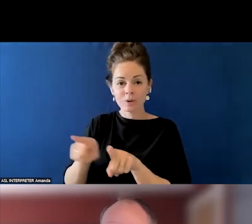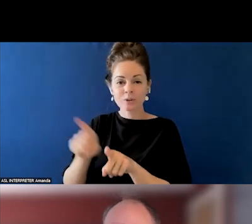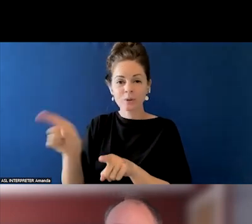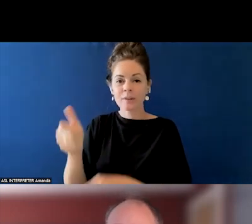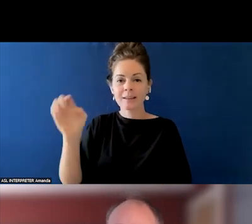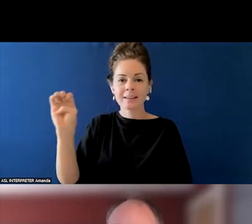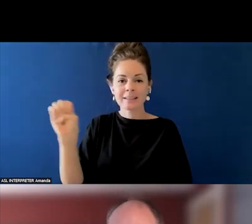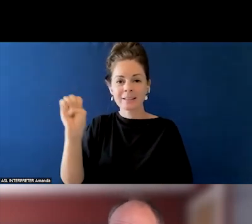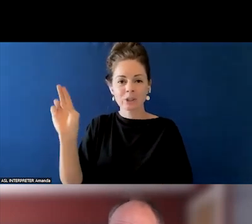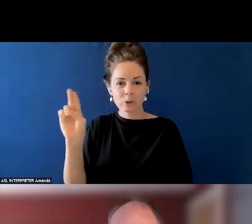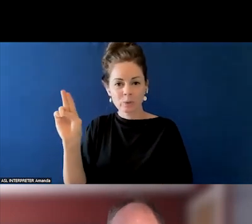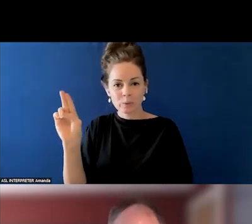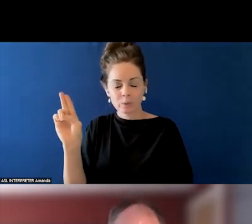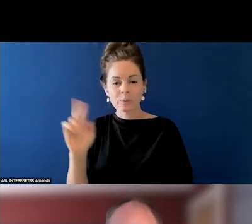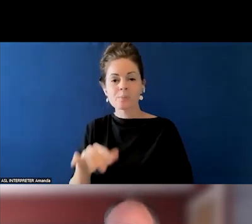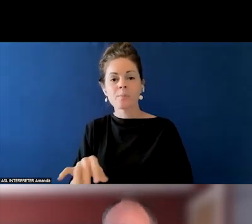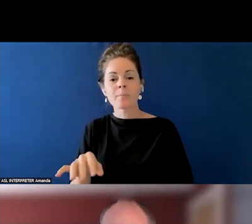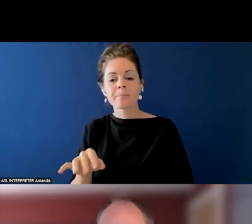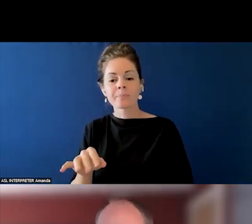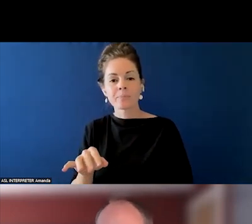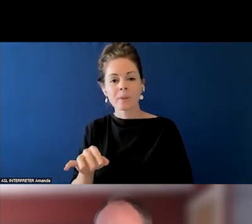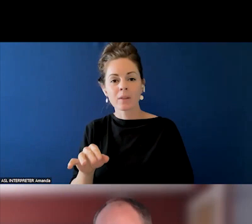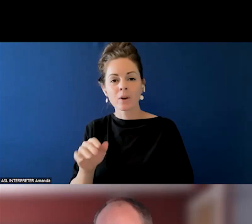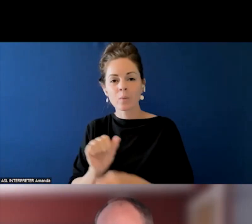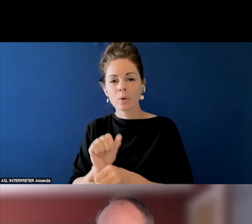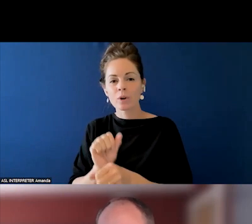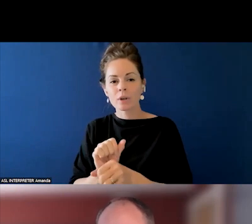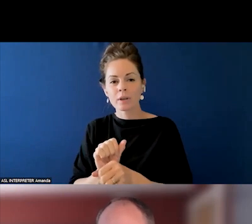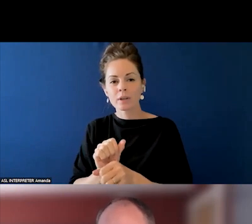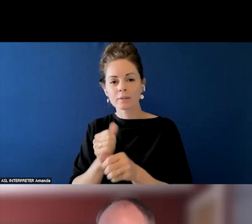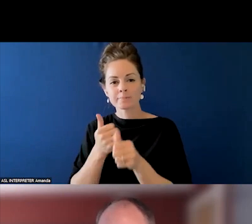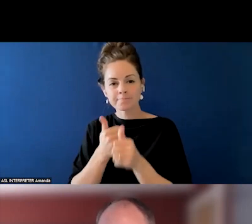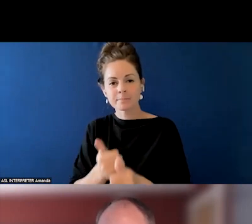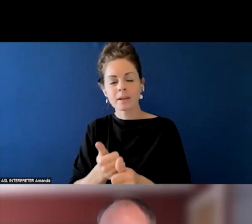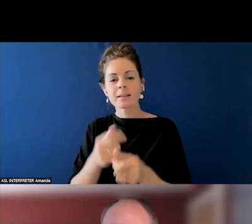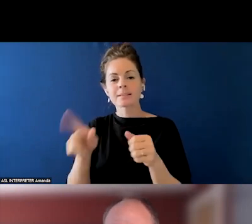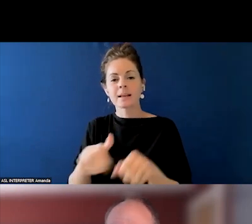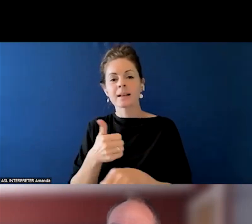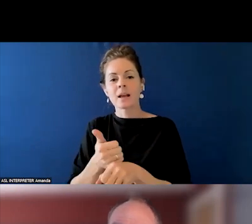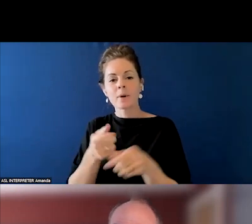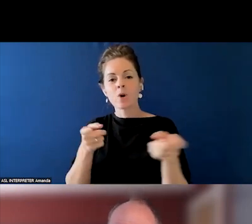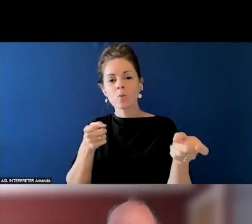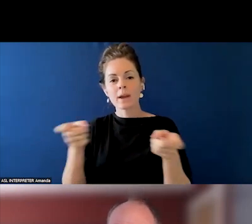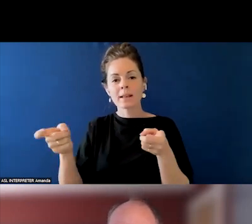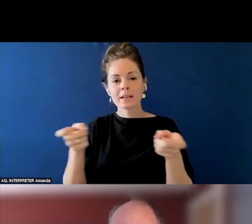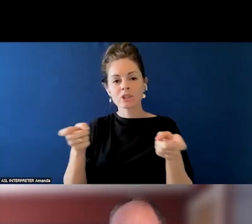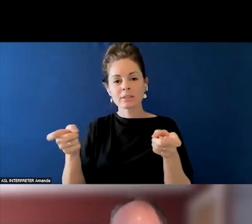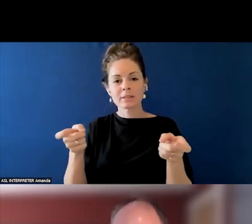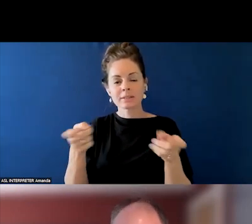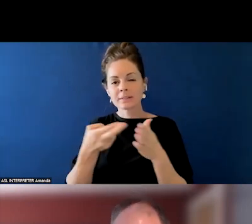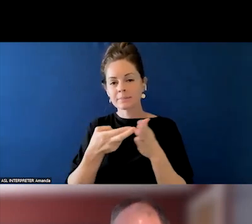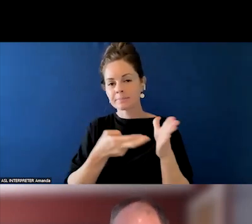Union, are working towards getting regulations in place. This is an